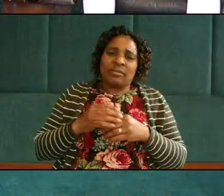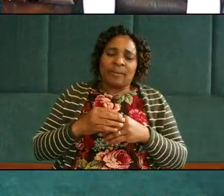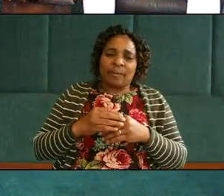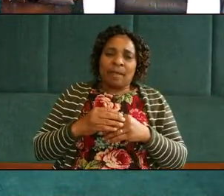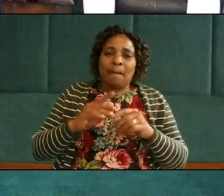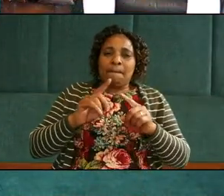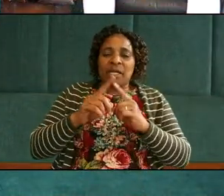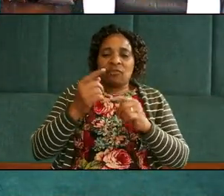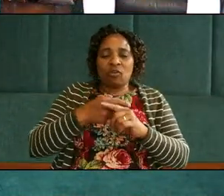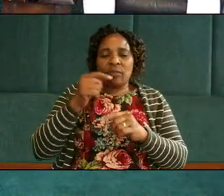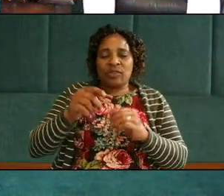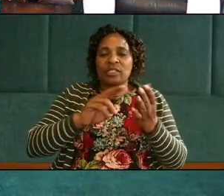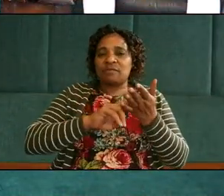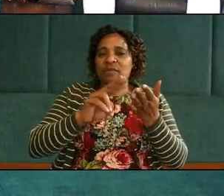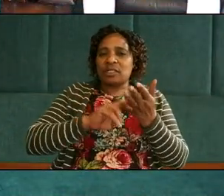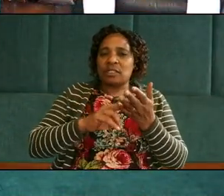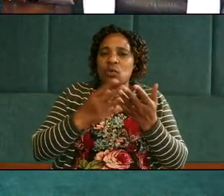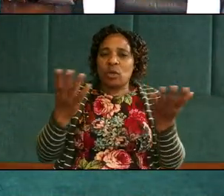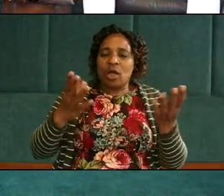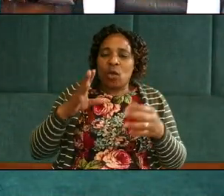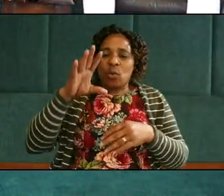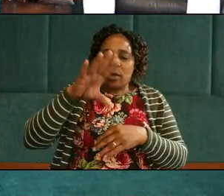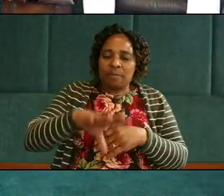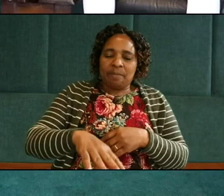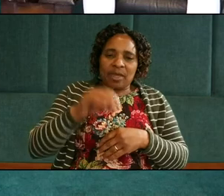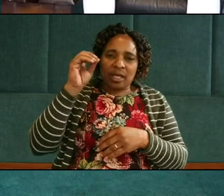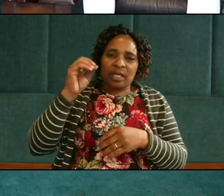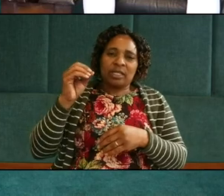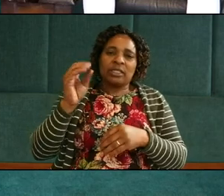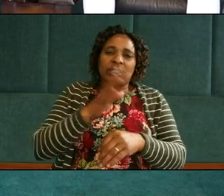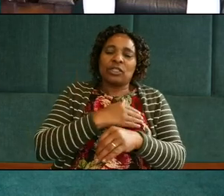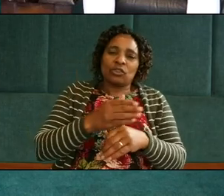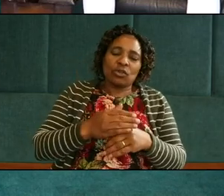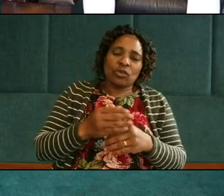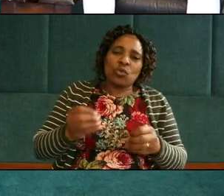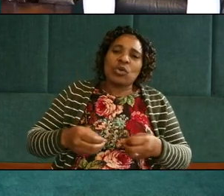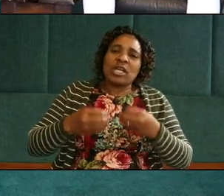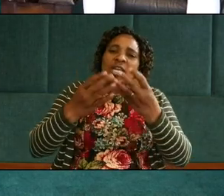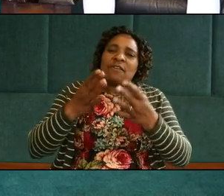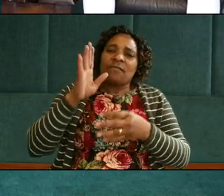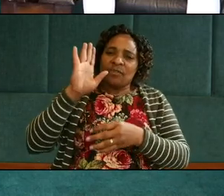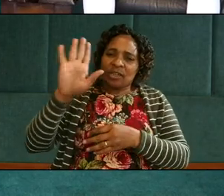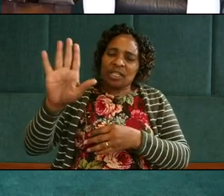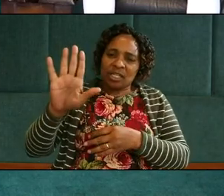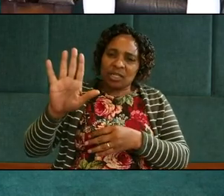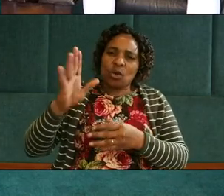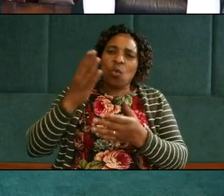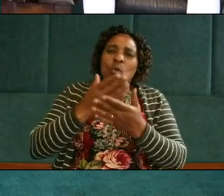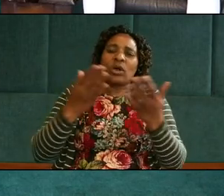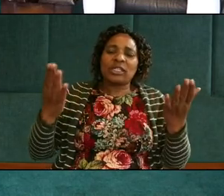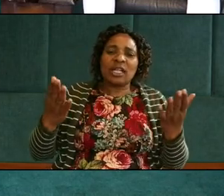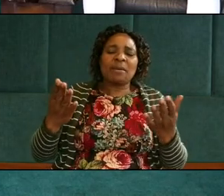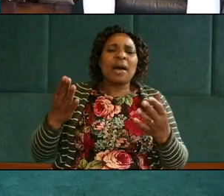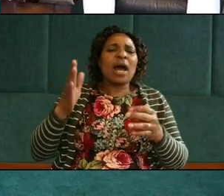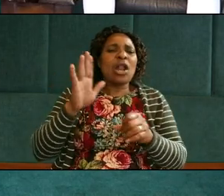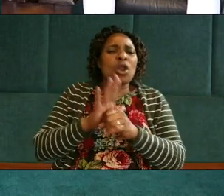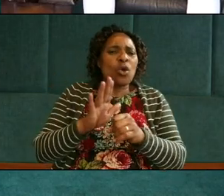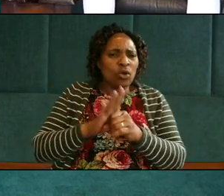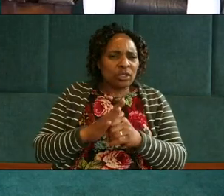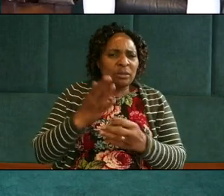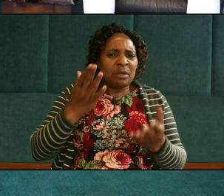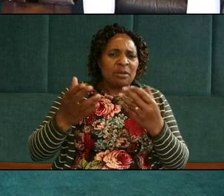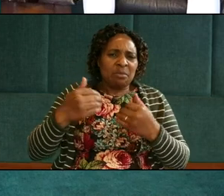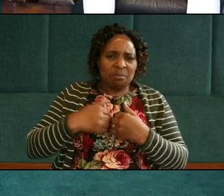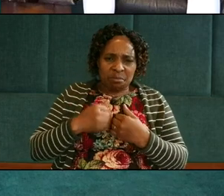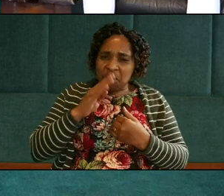And that from that text is where we get the song that was played earlier. We give thee but thine own, whate'er thy lot may be, for all